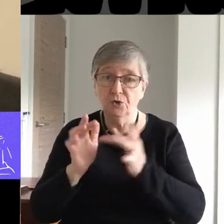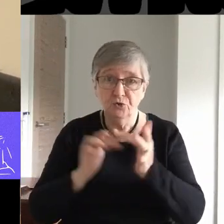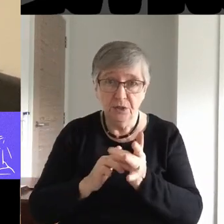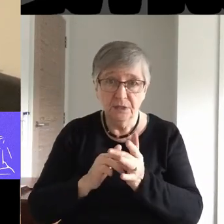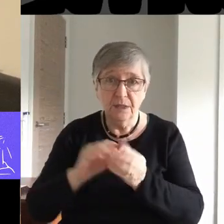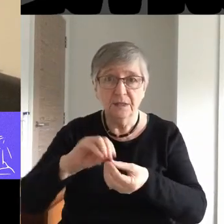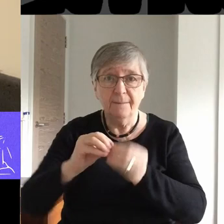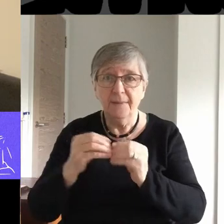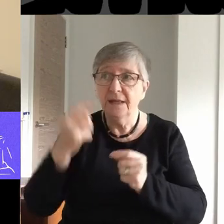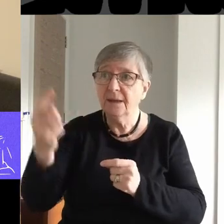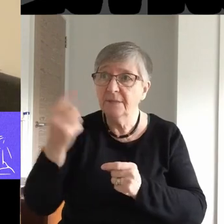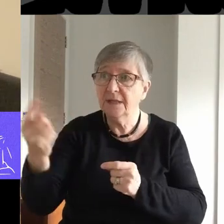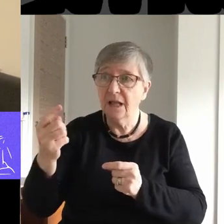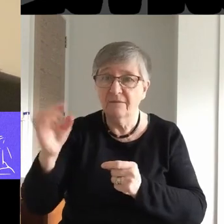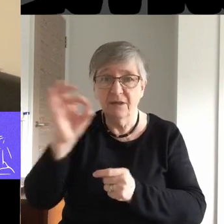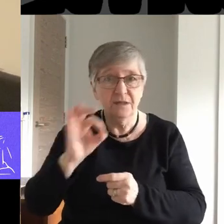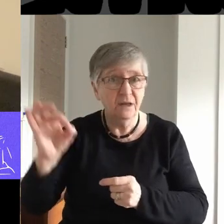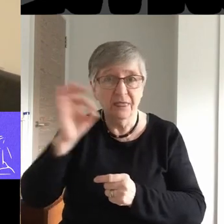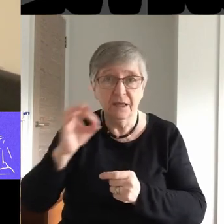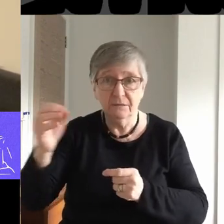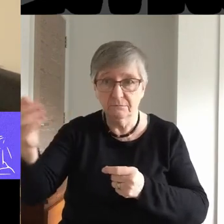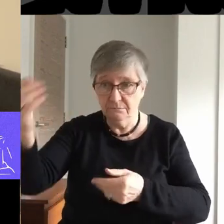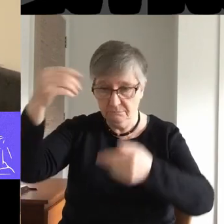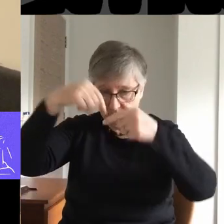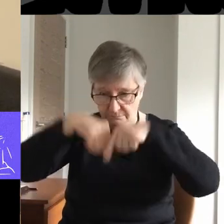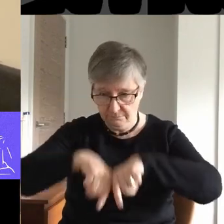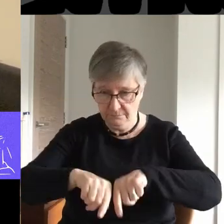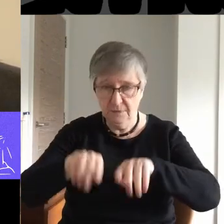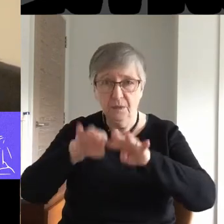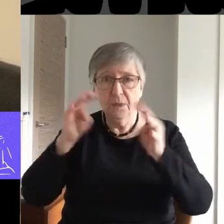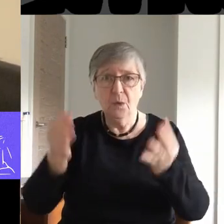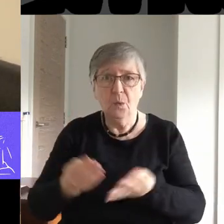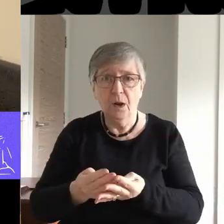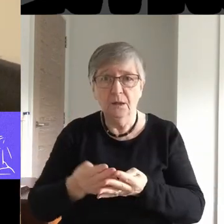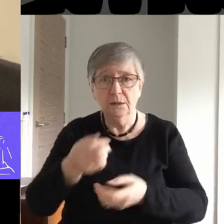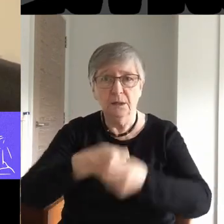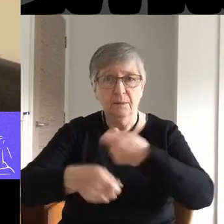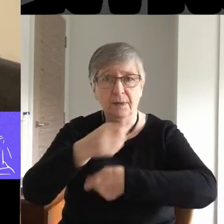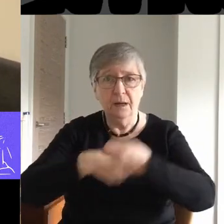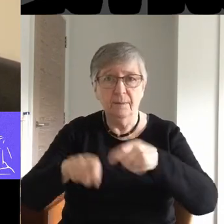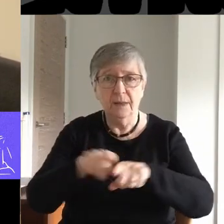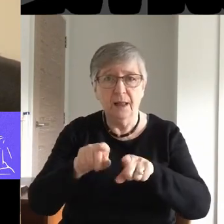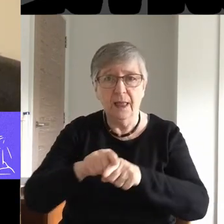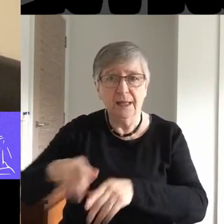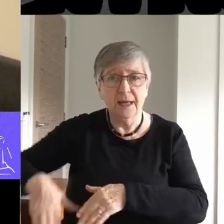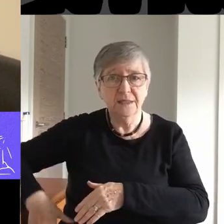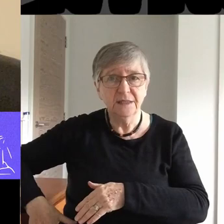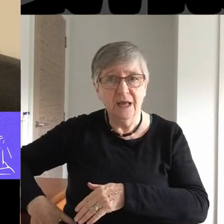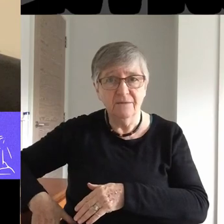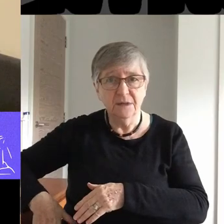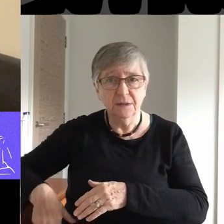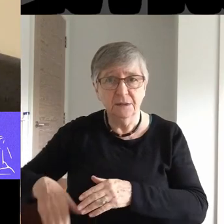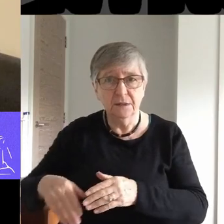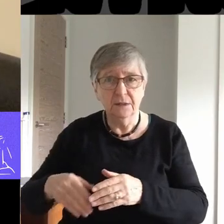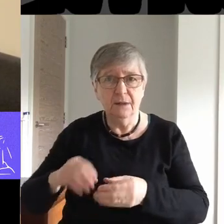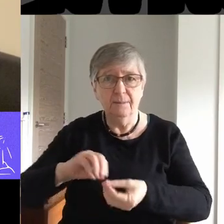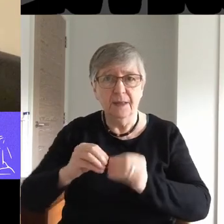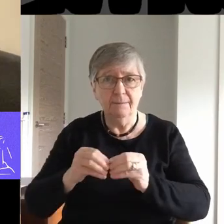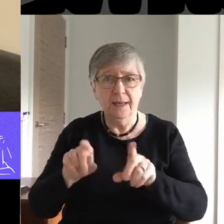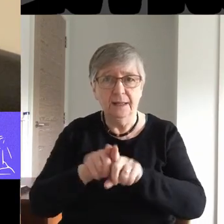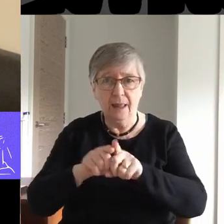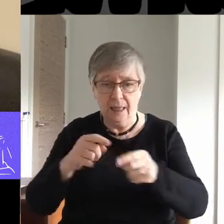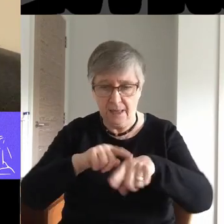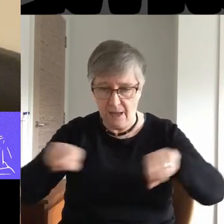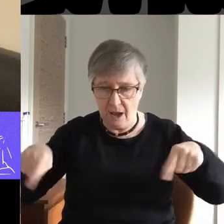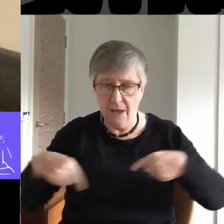himself nothing by taking the very nature of a servant, being made in human likeness.